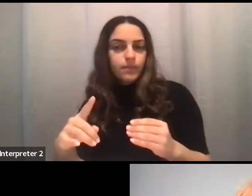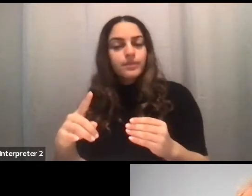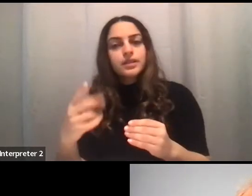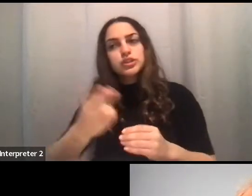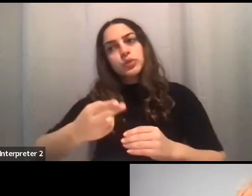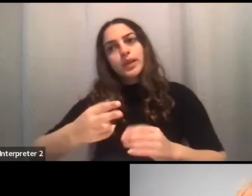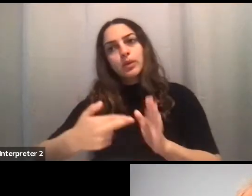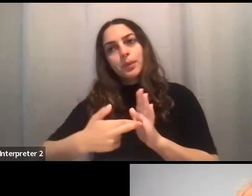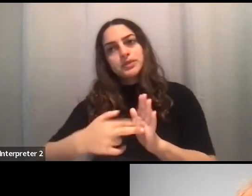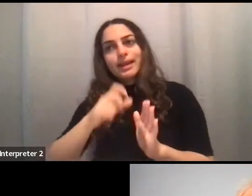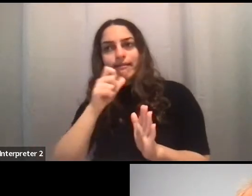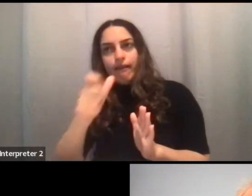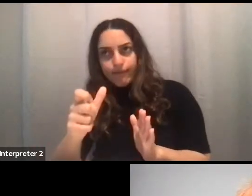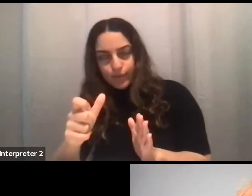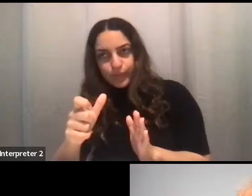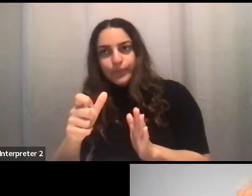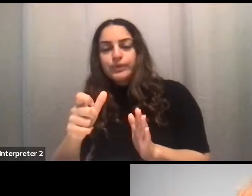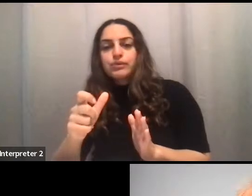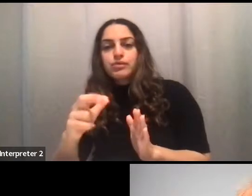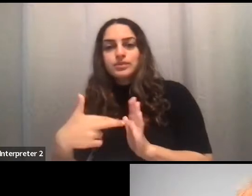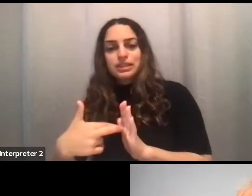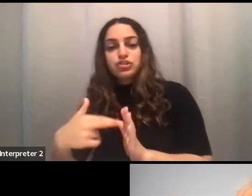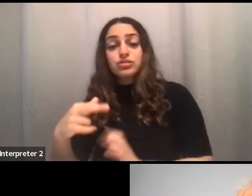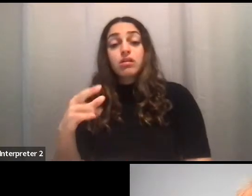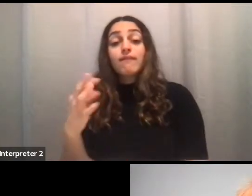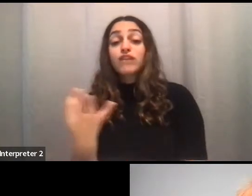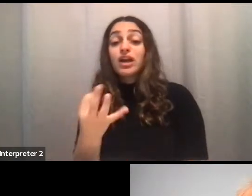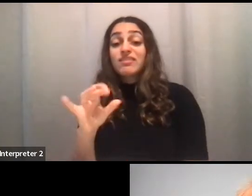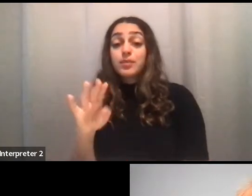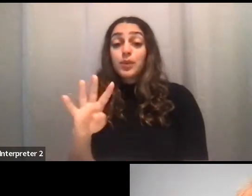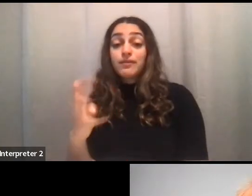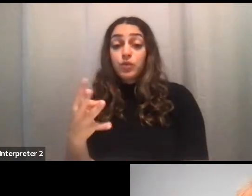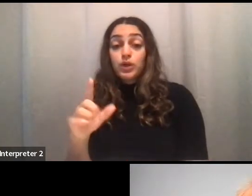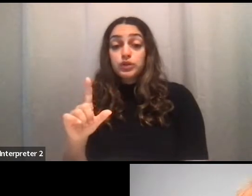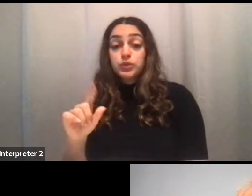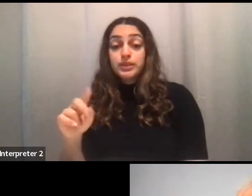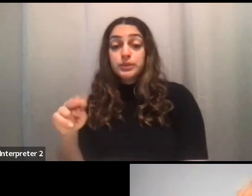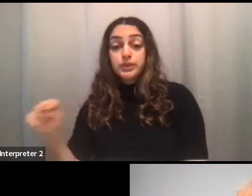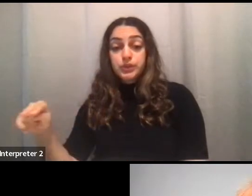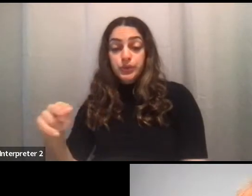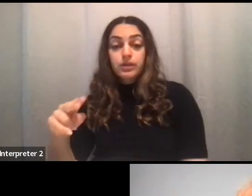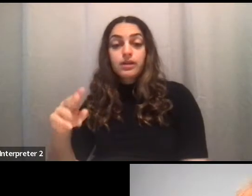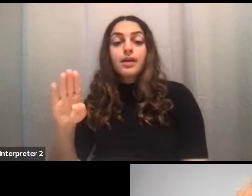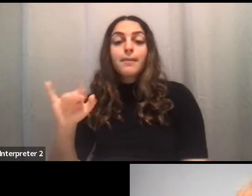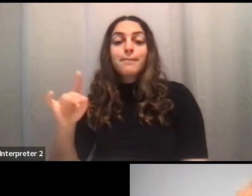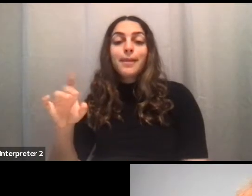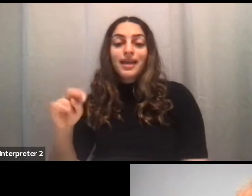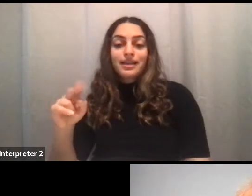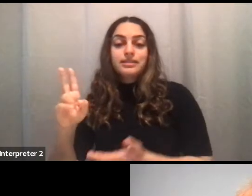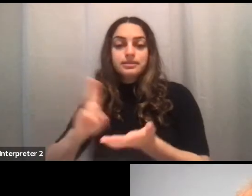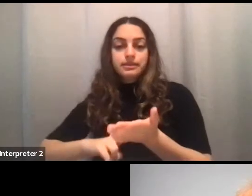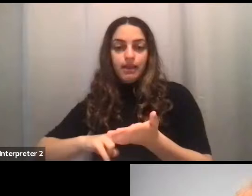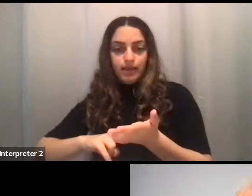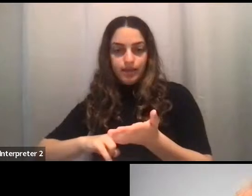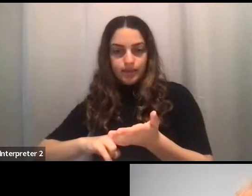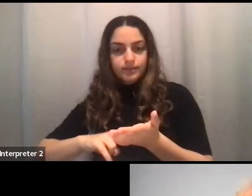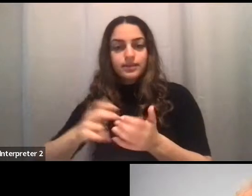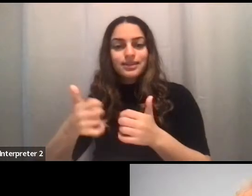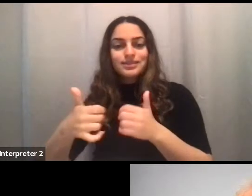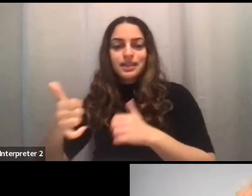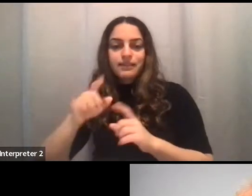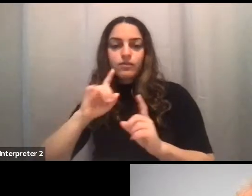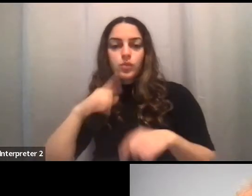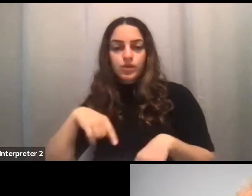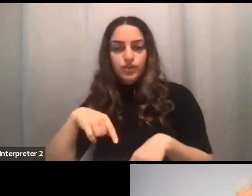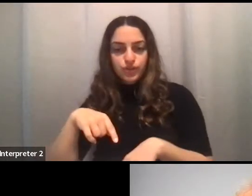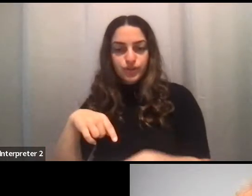on friday february 4th 2022 president biden signed an executive order 14063 requiring project labor agreements for all federal